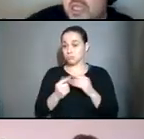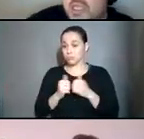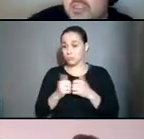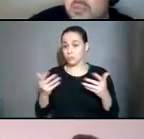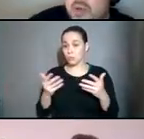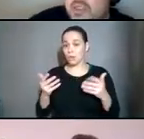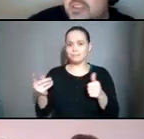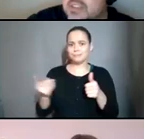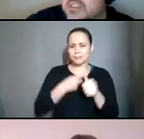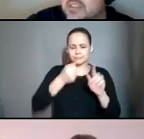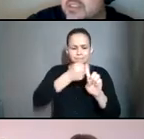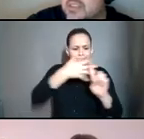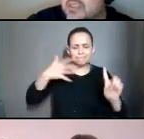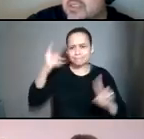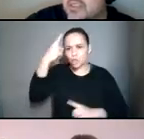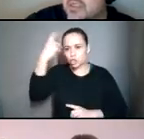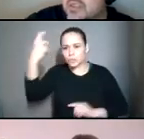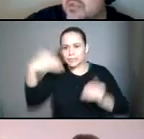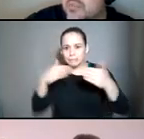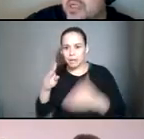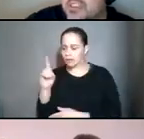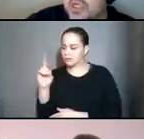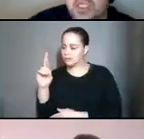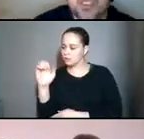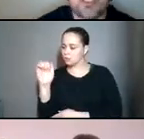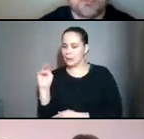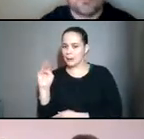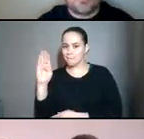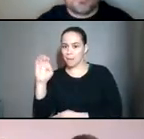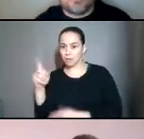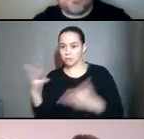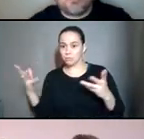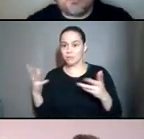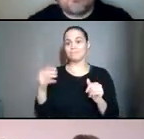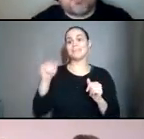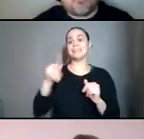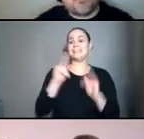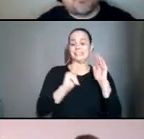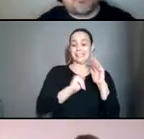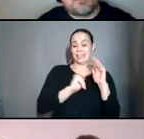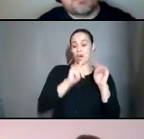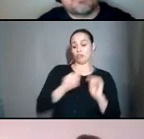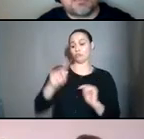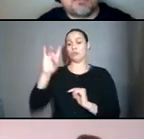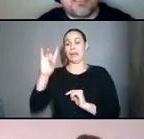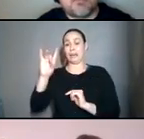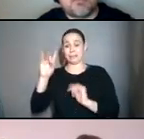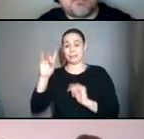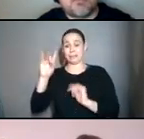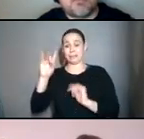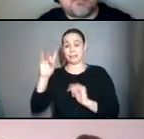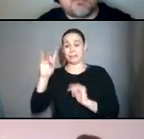is. Dreambox Learning is a kindergarten through 8th grade math program that builds students'